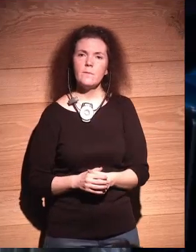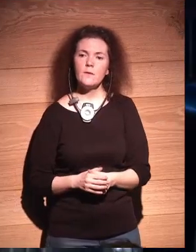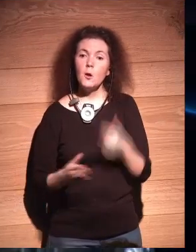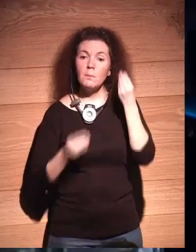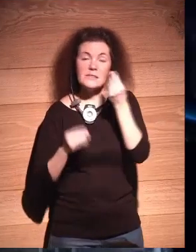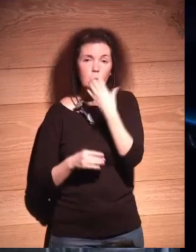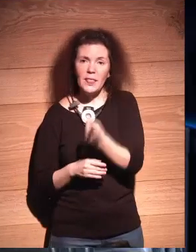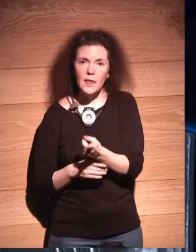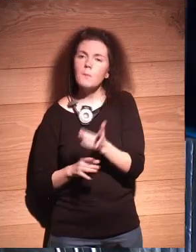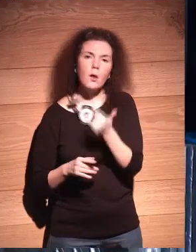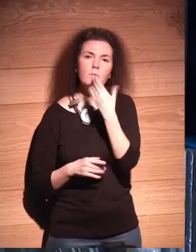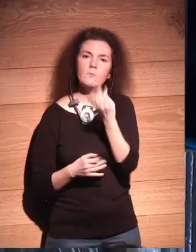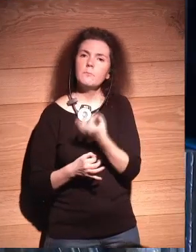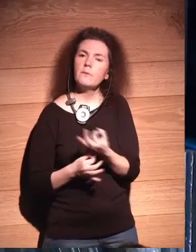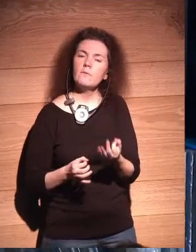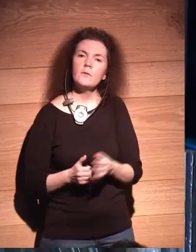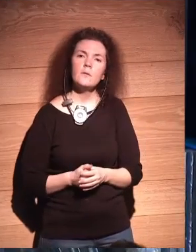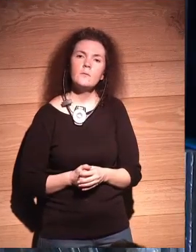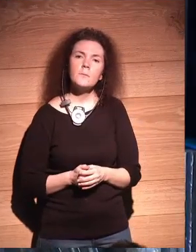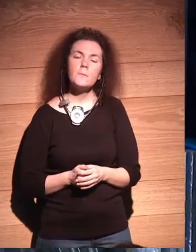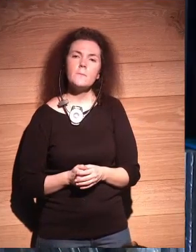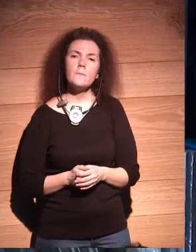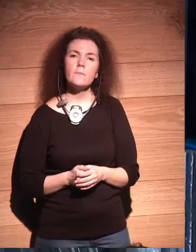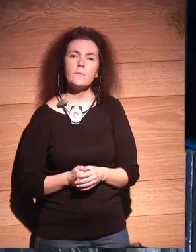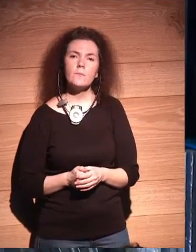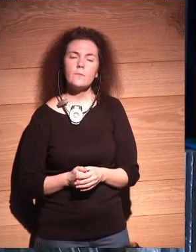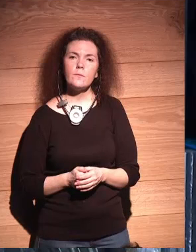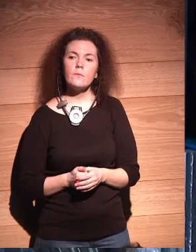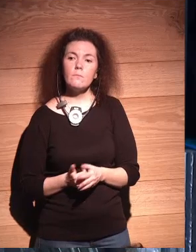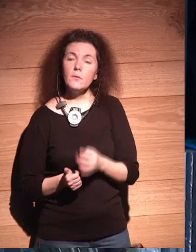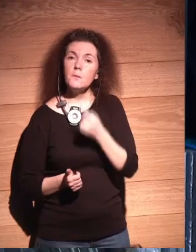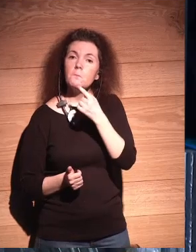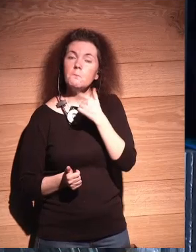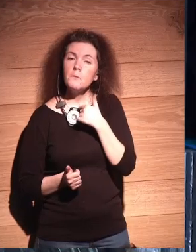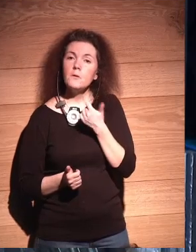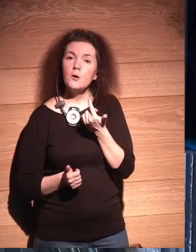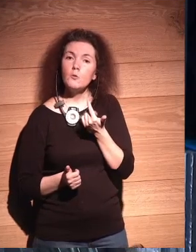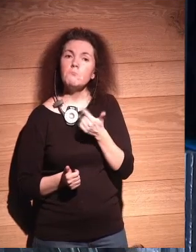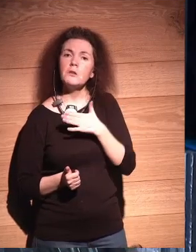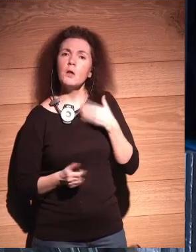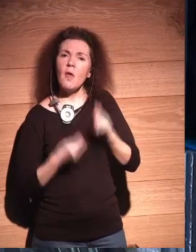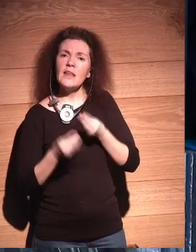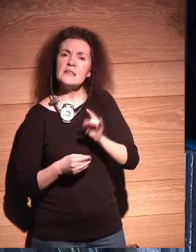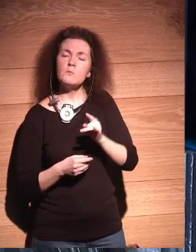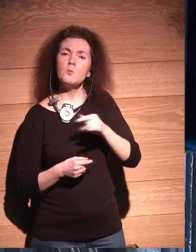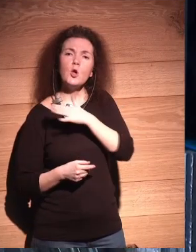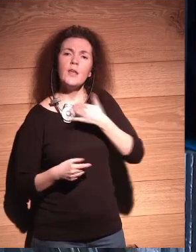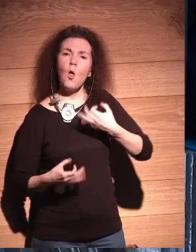like to do it because I would like to have justice, and I would like to do this with